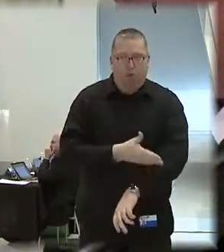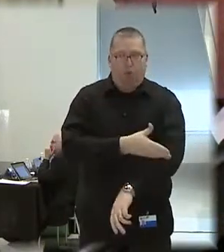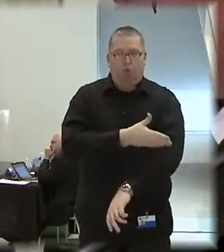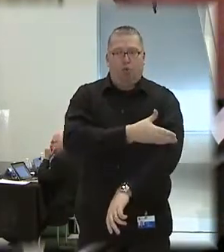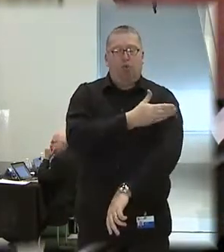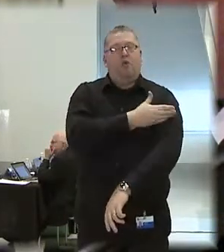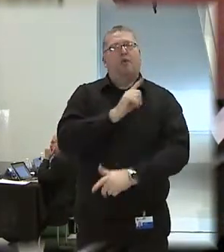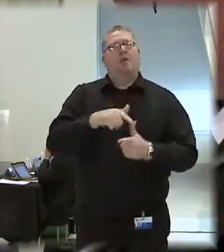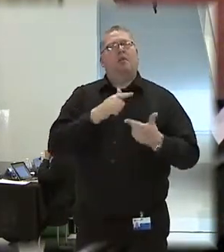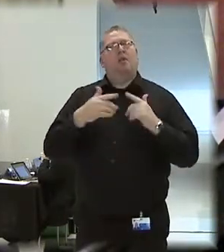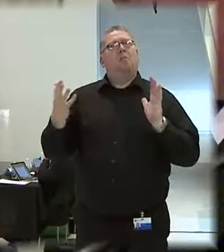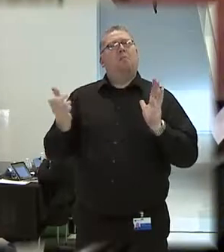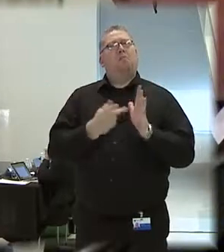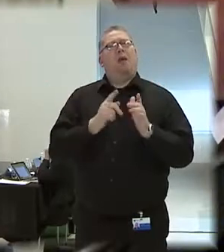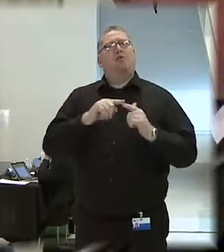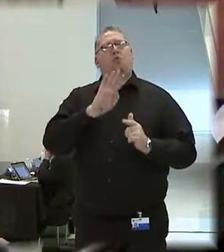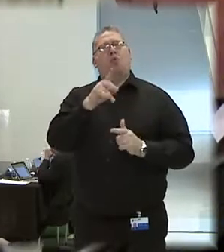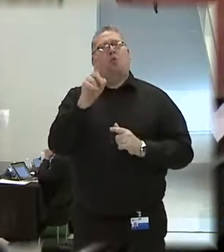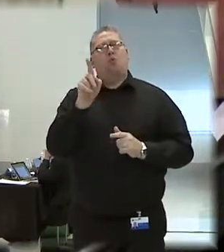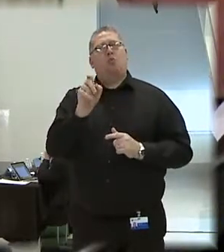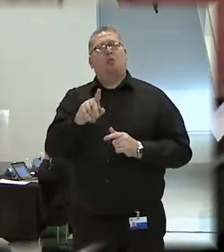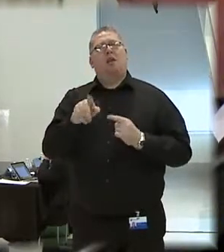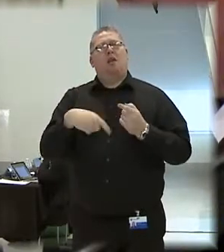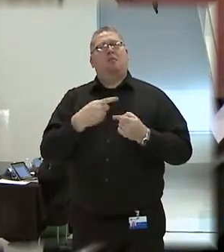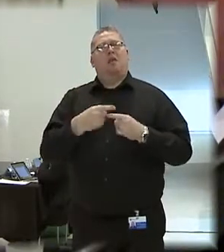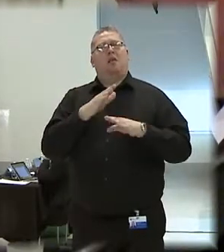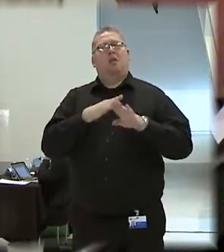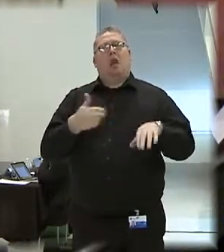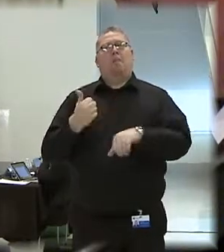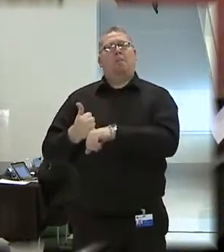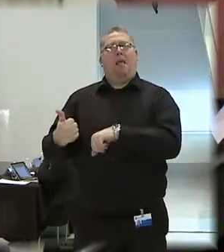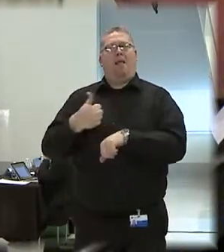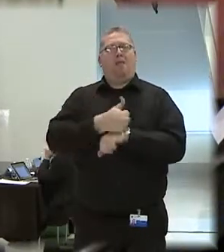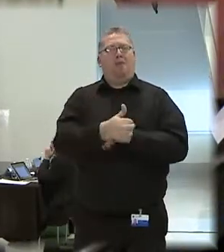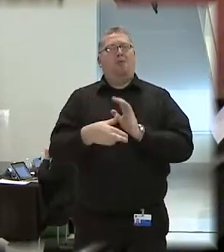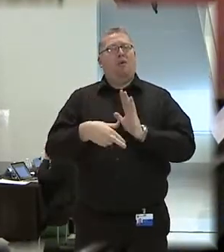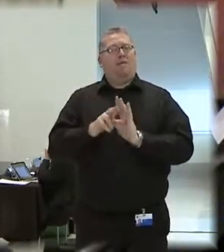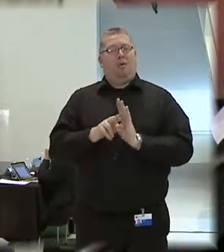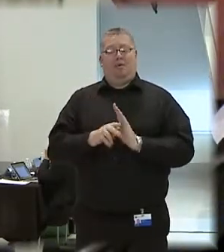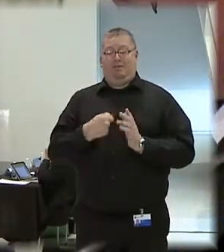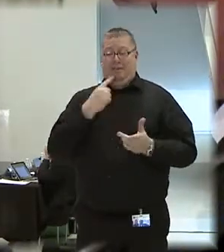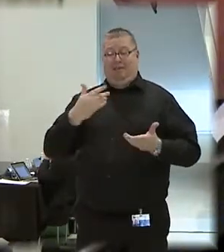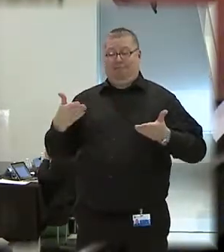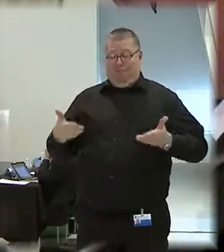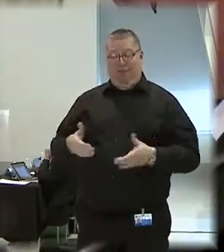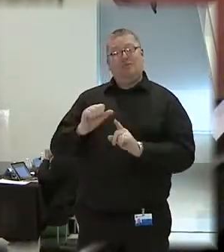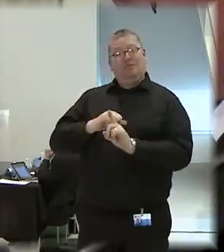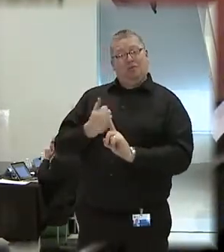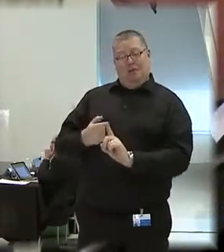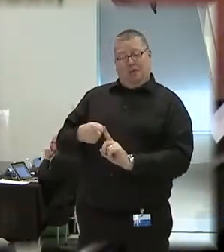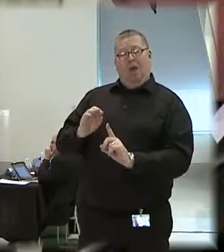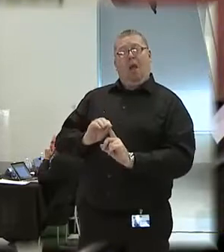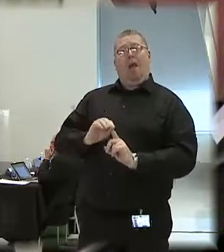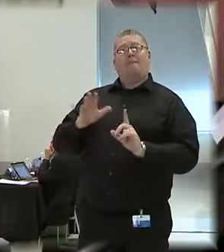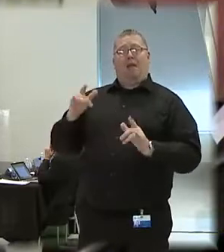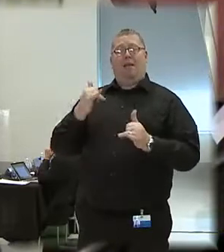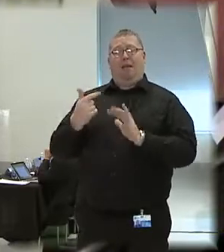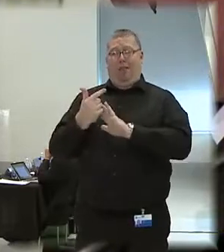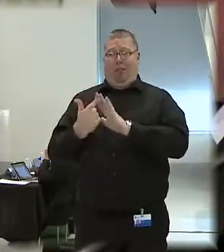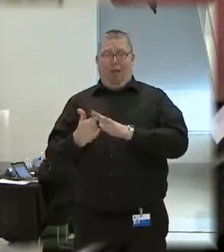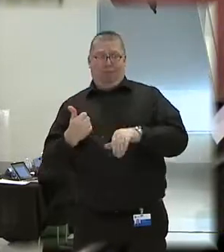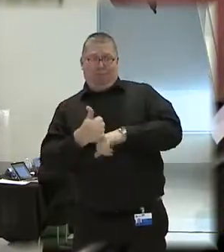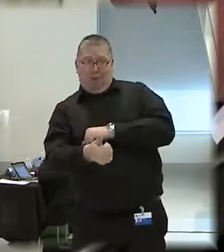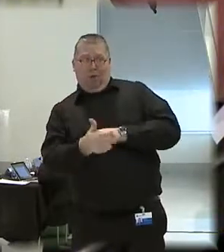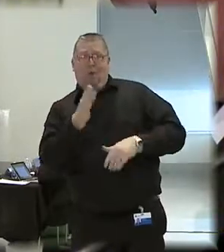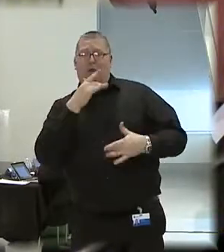to Mr. Smoot's question about the non-blaming reviews. I mean, here's a situation where obviously there's a lawsuit and there's going to be blame